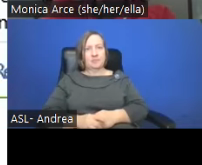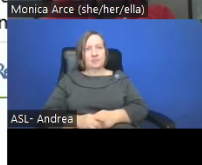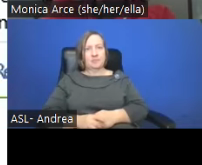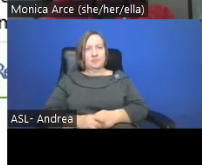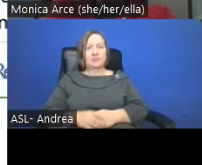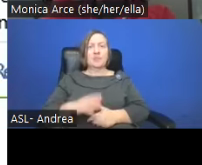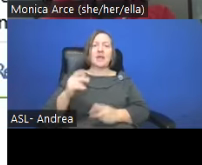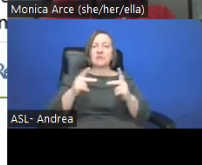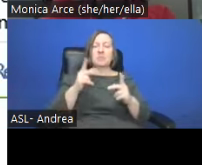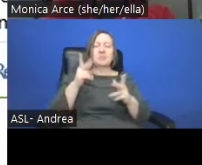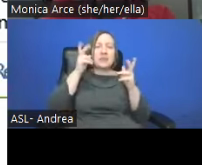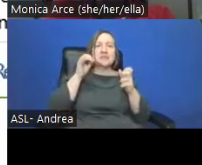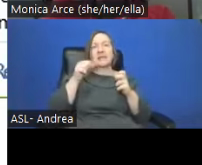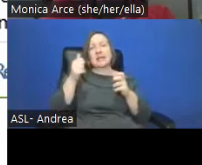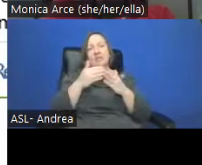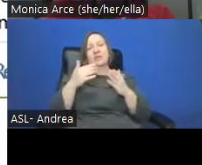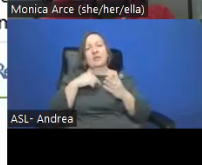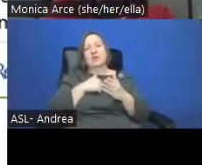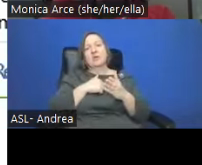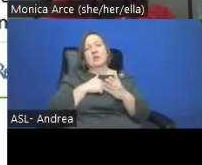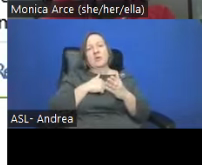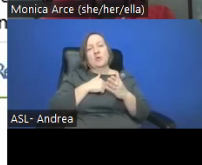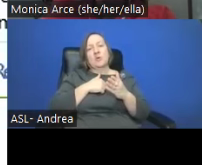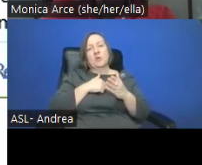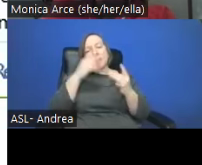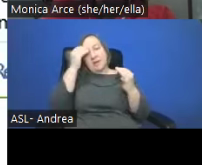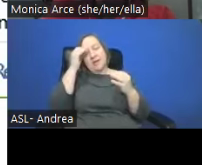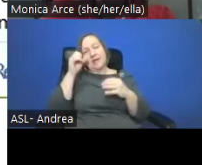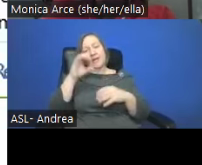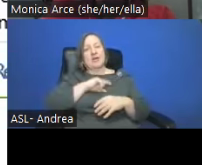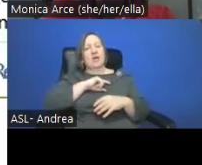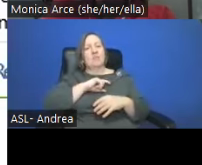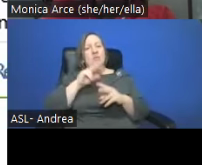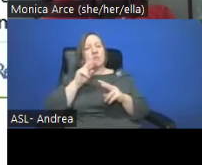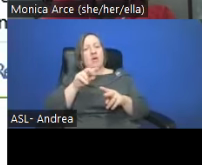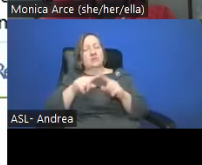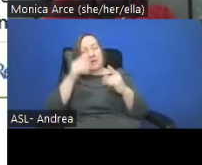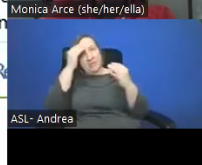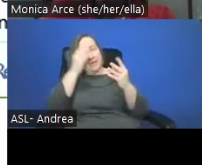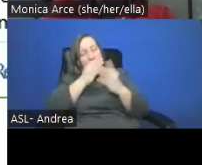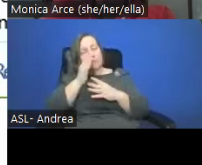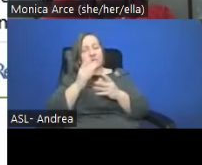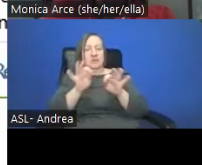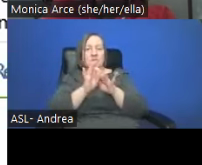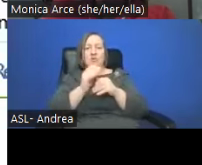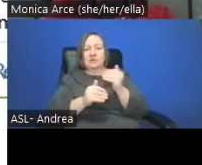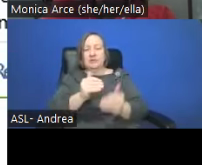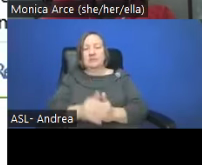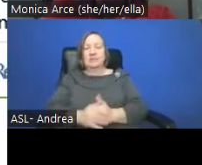And for people listening, that was another thing that we used to object to at Cop Watch, but you know, sort of thinking this through, I think is an important step.